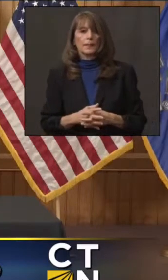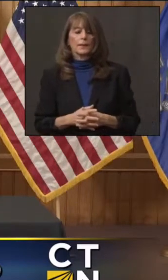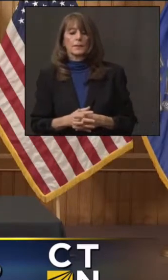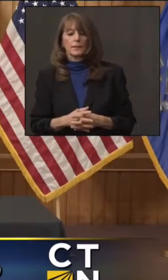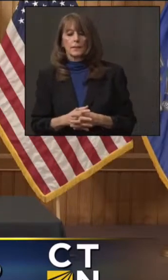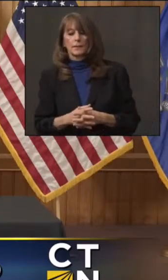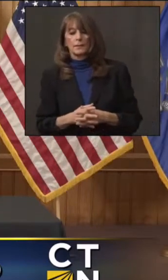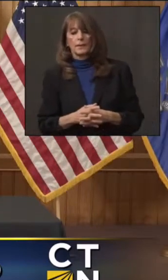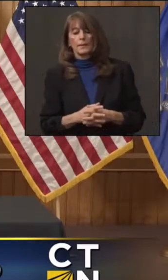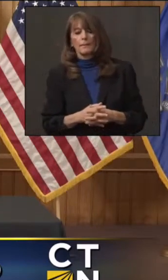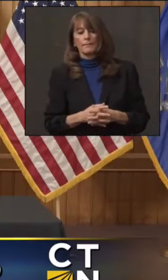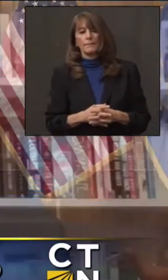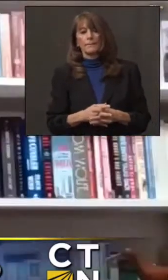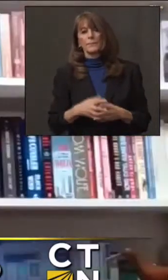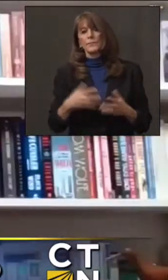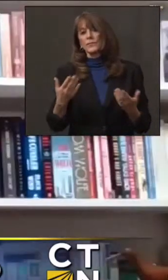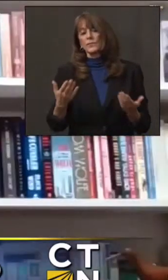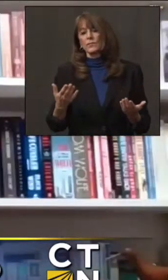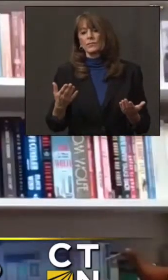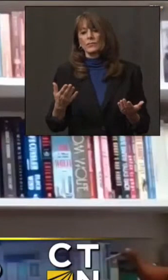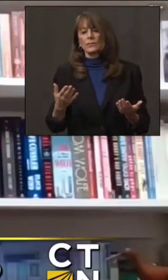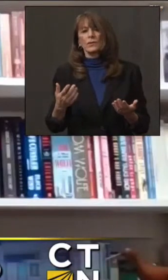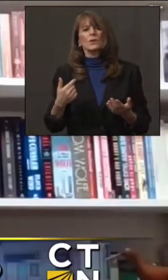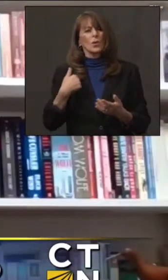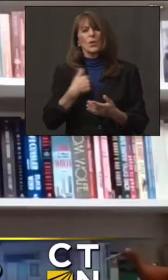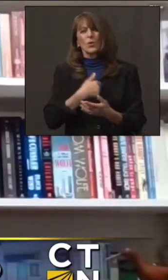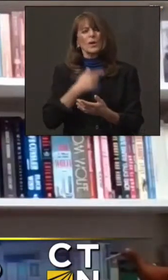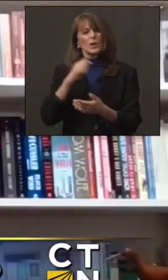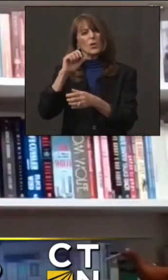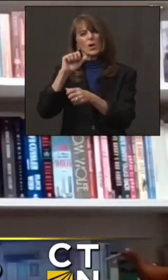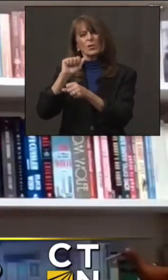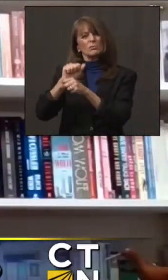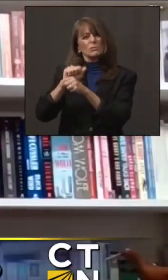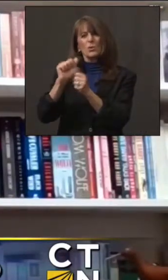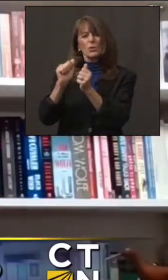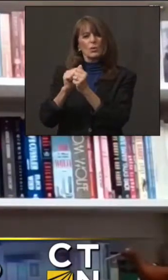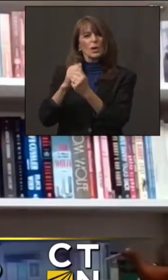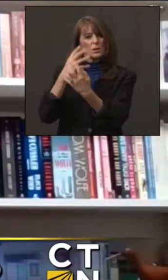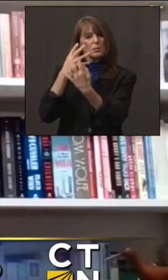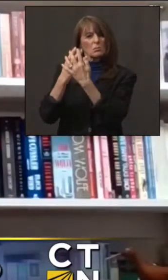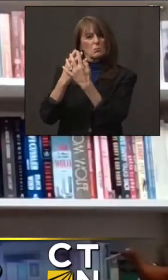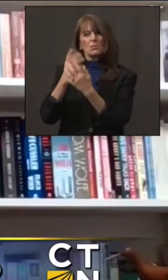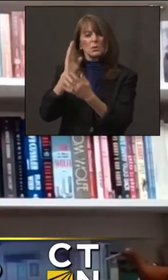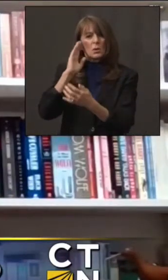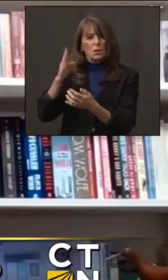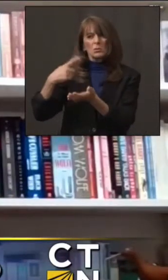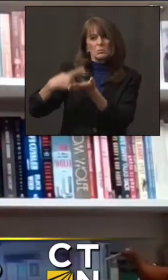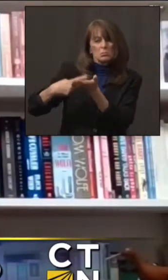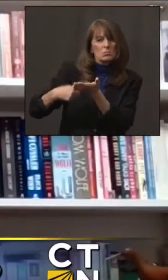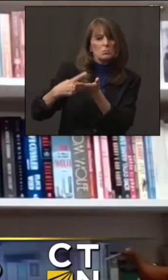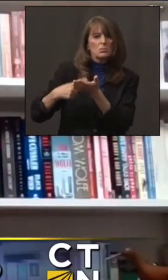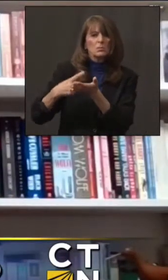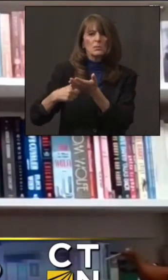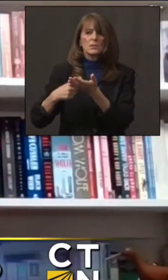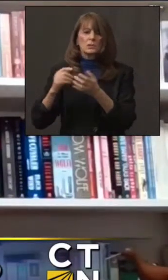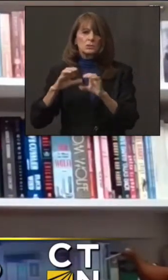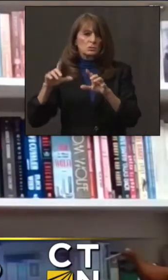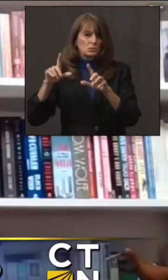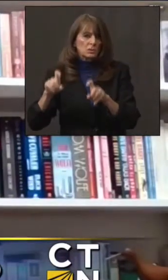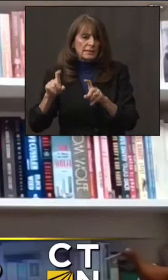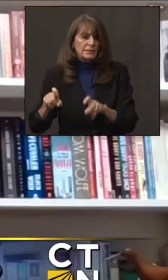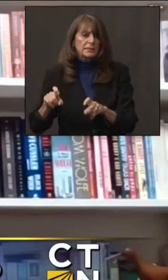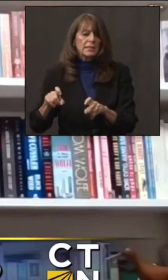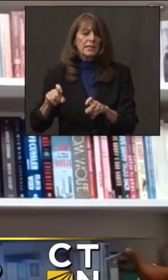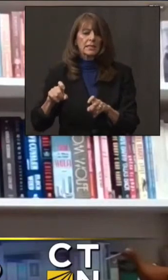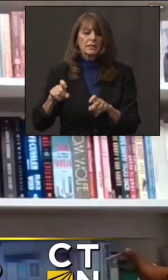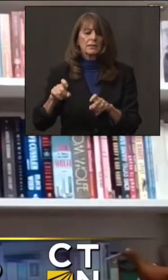Well, we'll work with the Department of Corrections. We've been working with them really closely on testing and